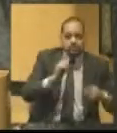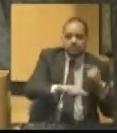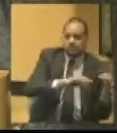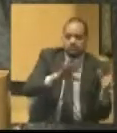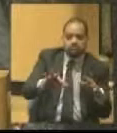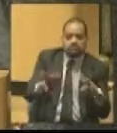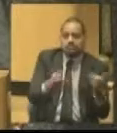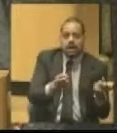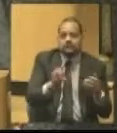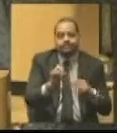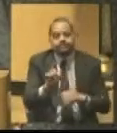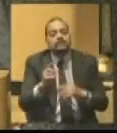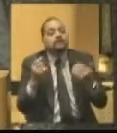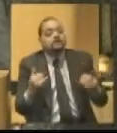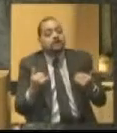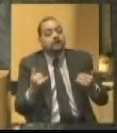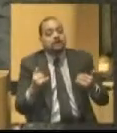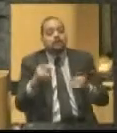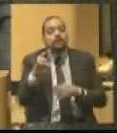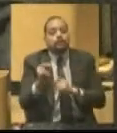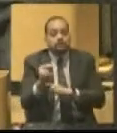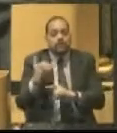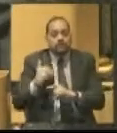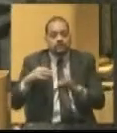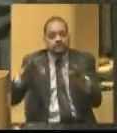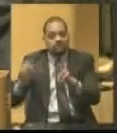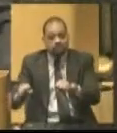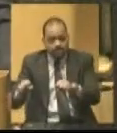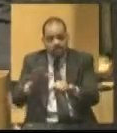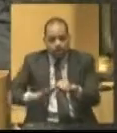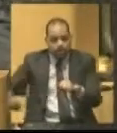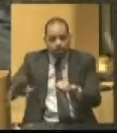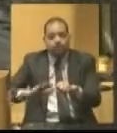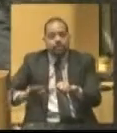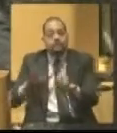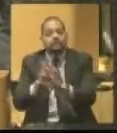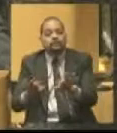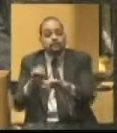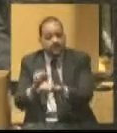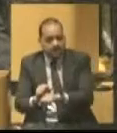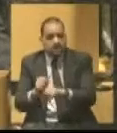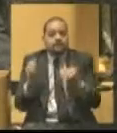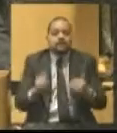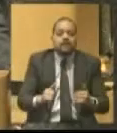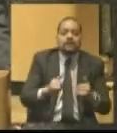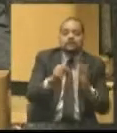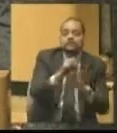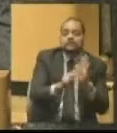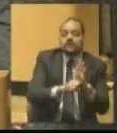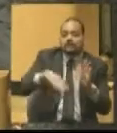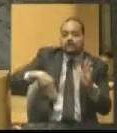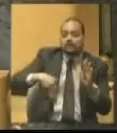occupied. Now it would free slaves in the unoccupied areas of the rebellious states. And Section 6 of the law required a